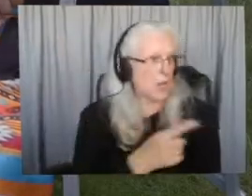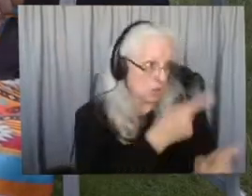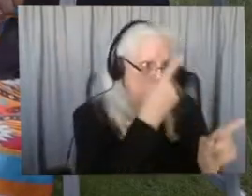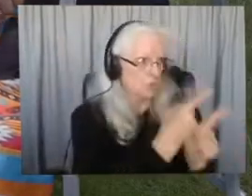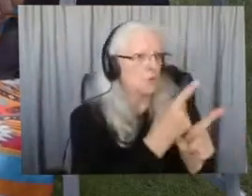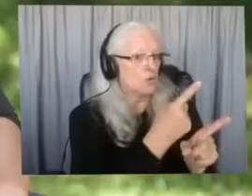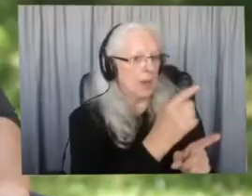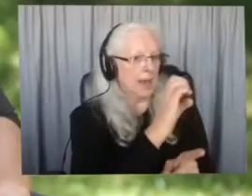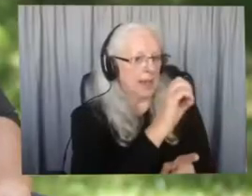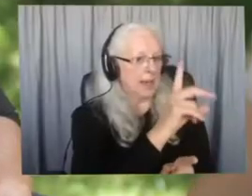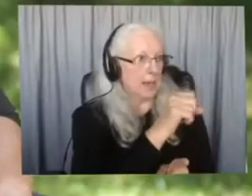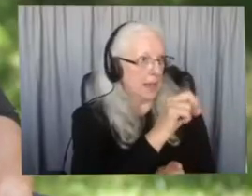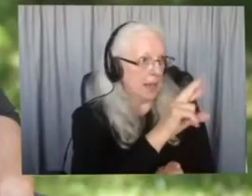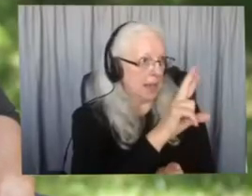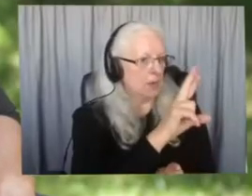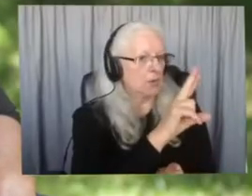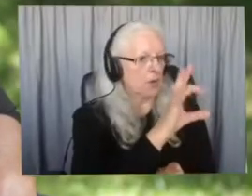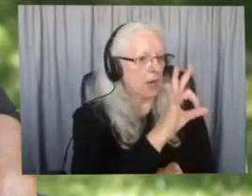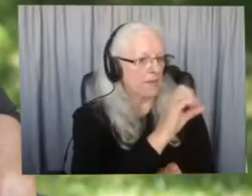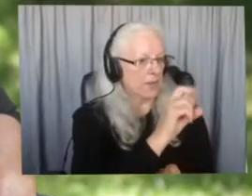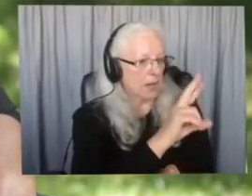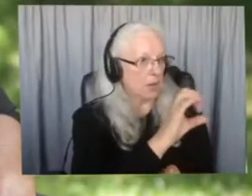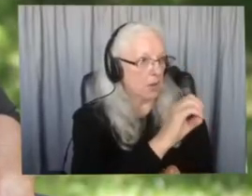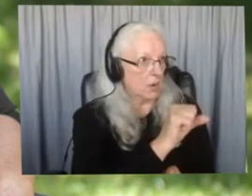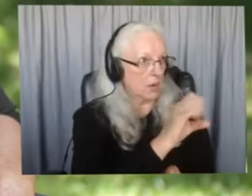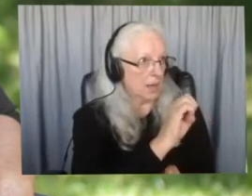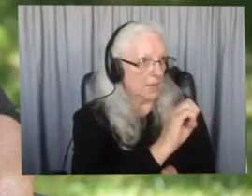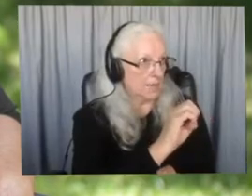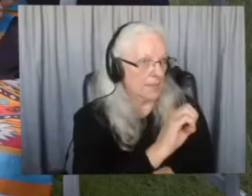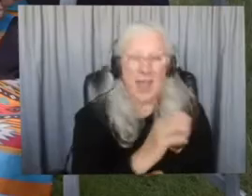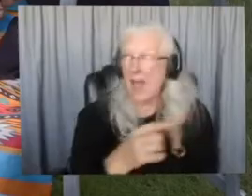join me? I'm pretty cozy right where I am.